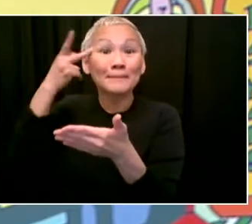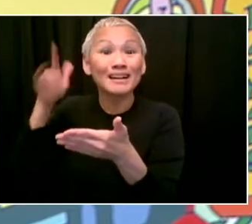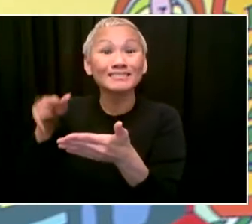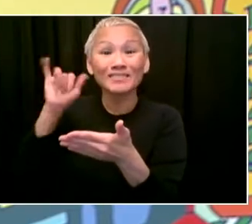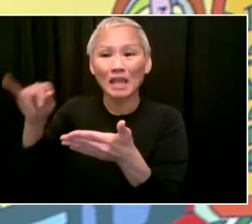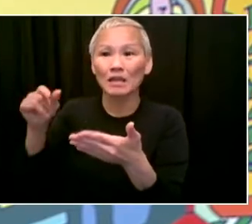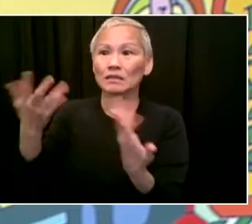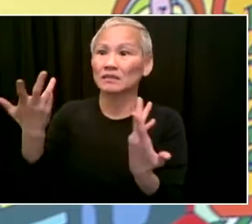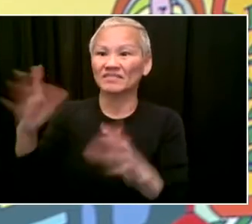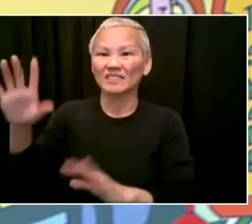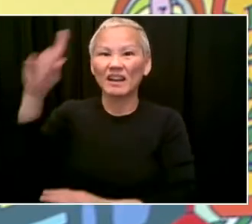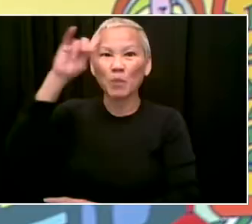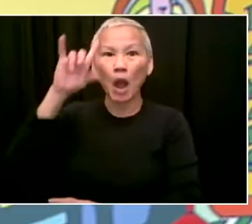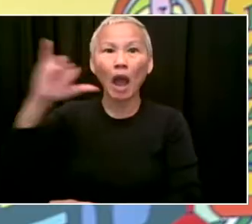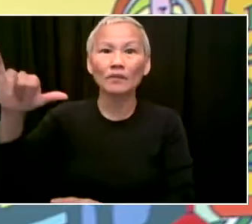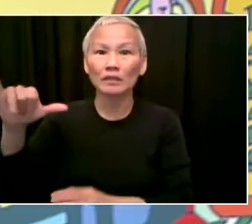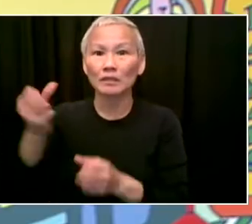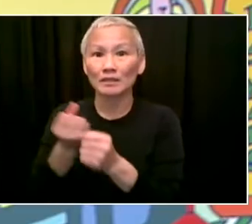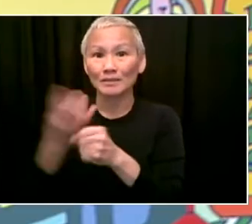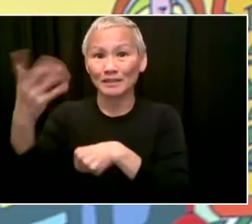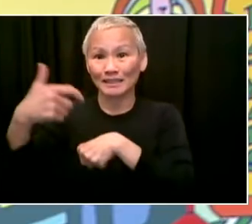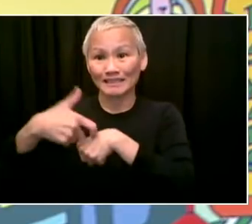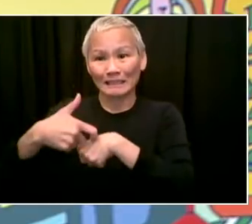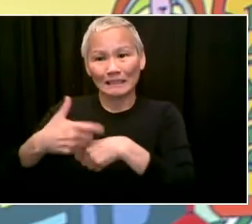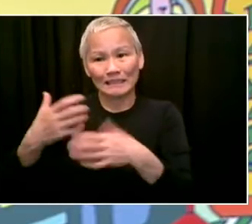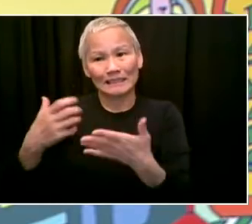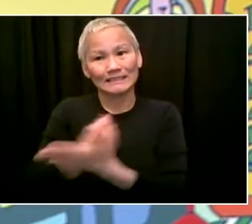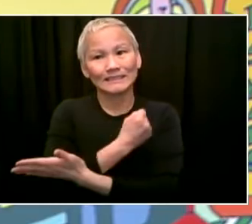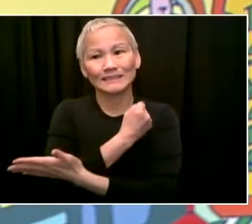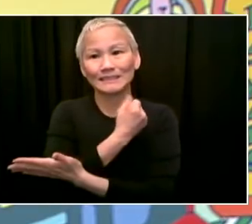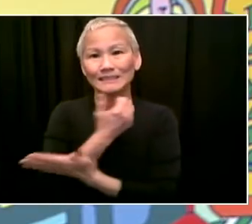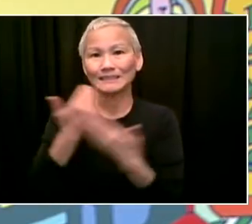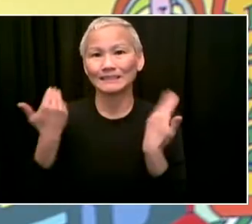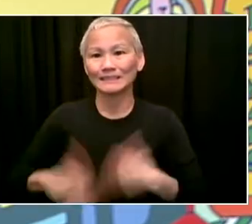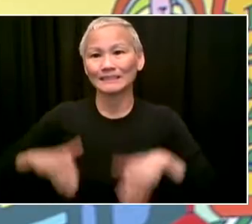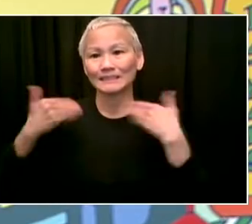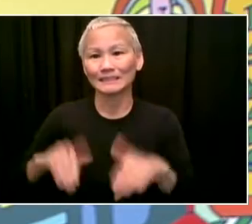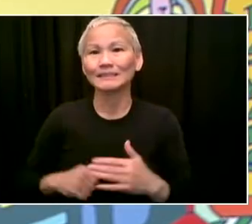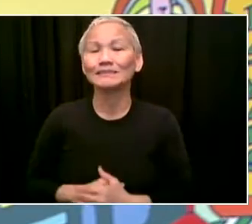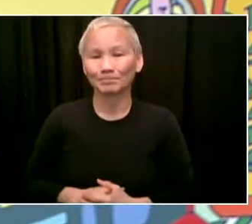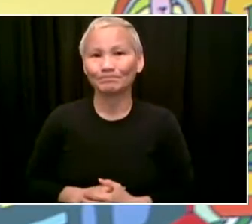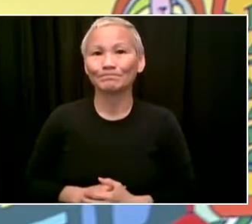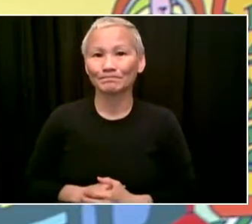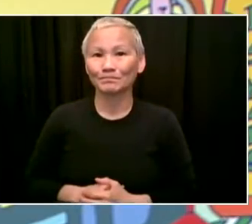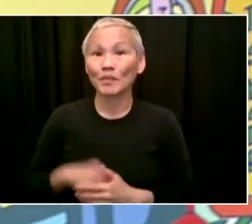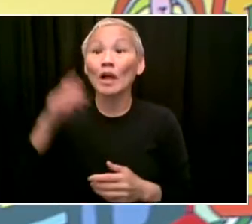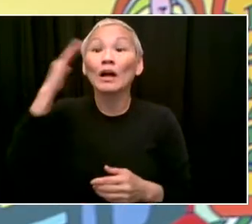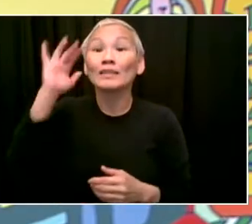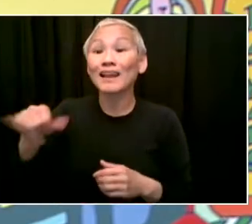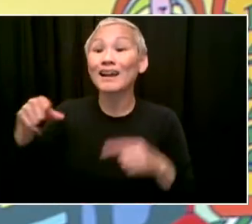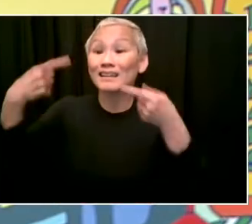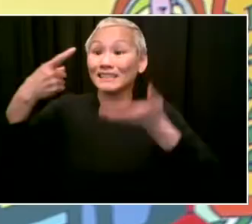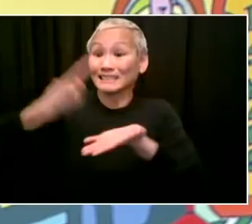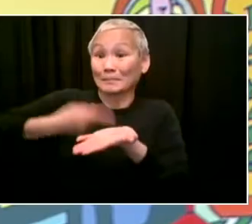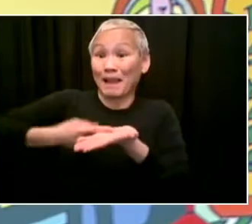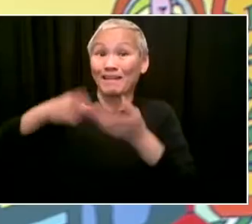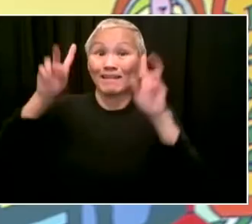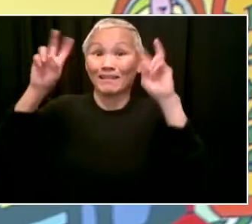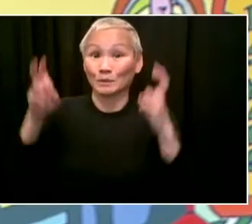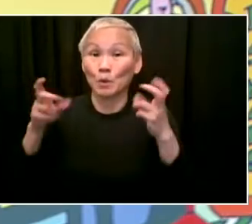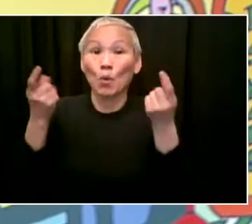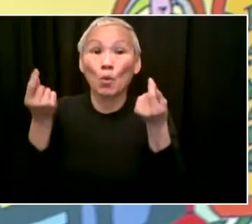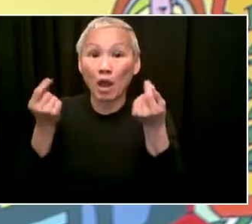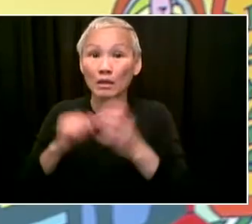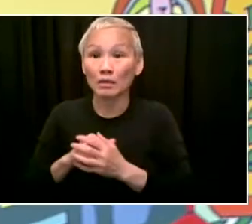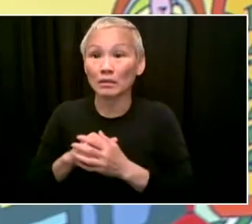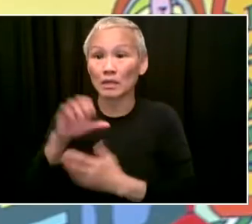Yeah, onto the issues that were discussed at the debate. A good chunk of the debate was spent discussing the issues of crime and quality of life here in the city.